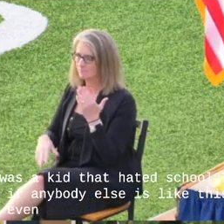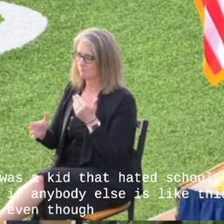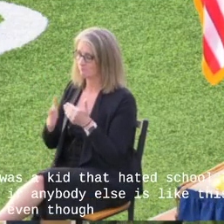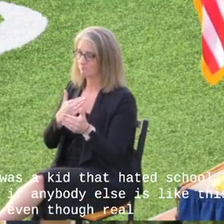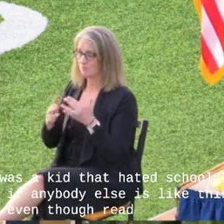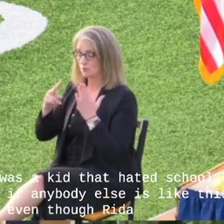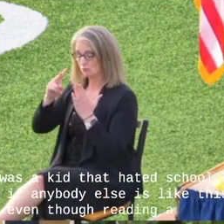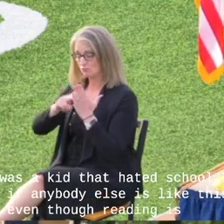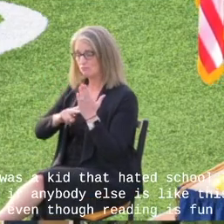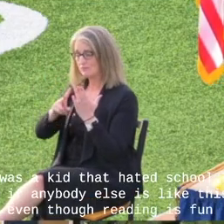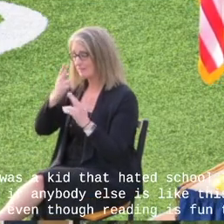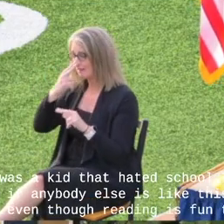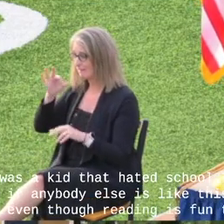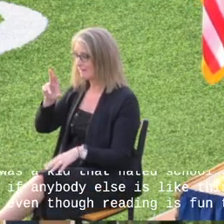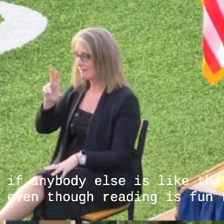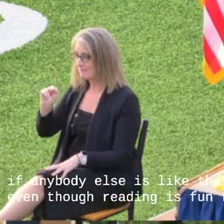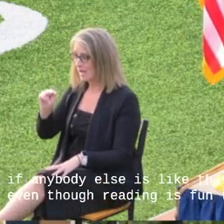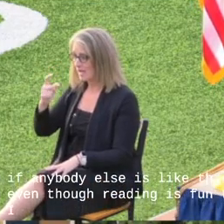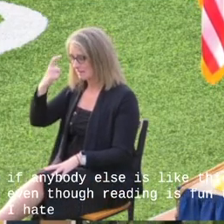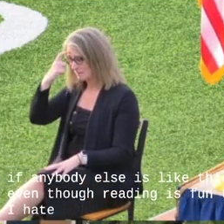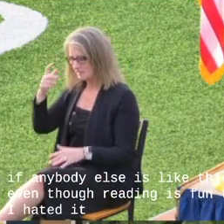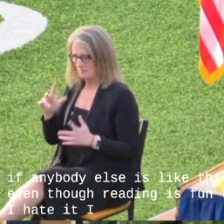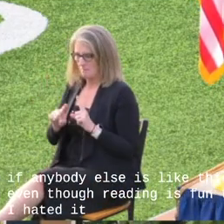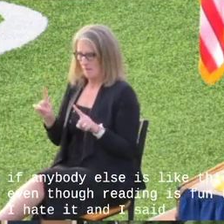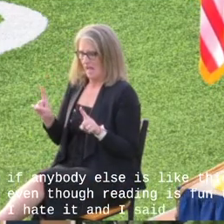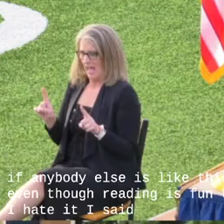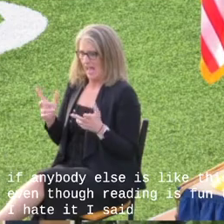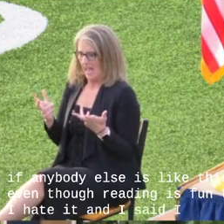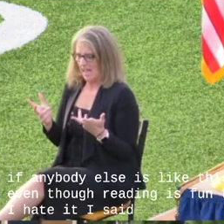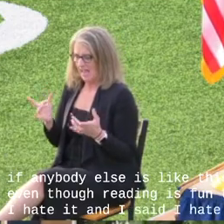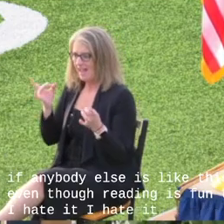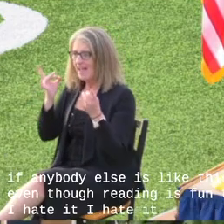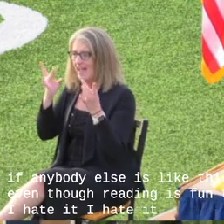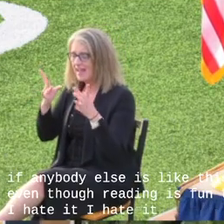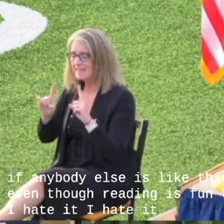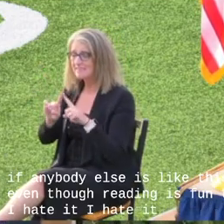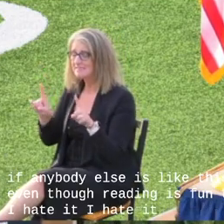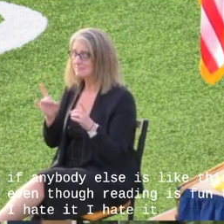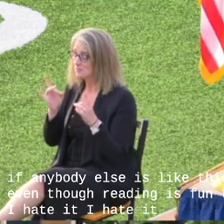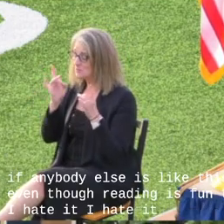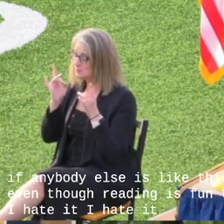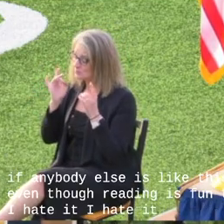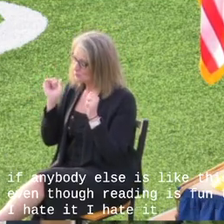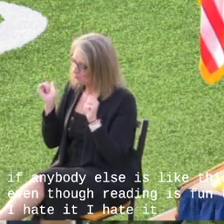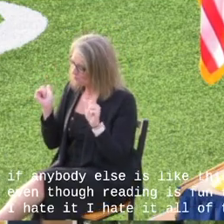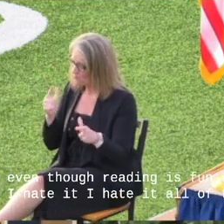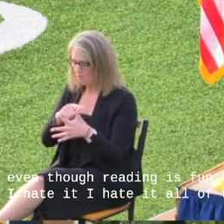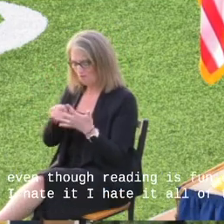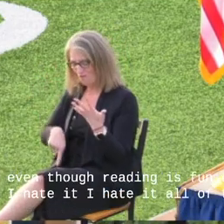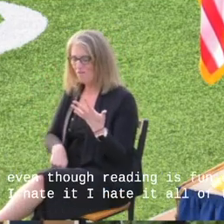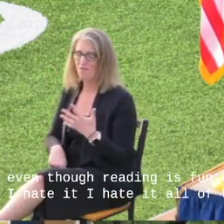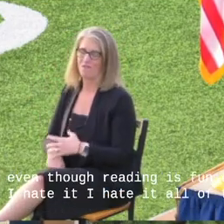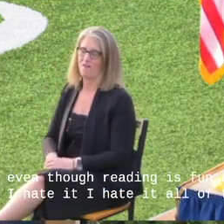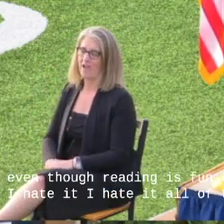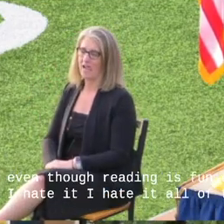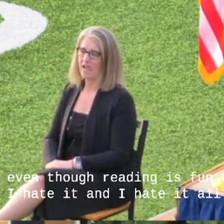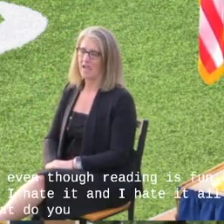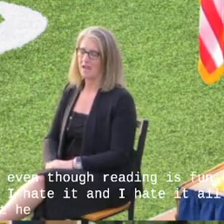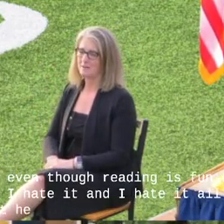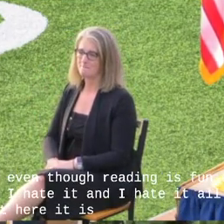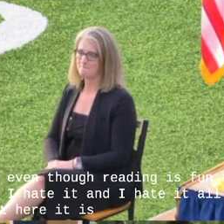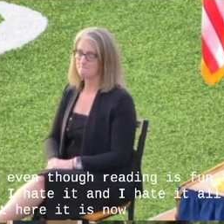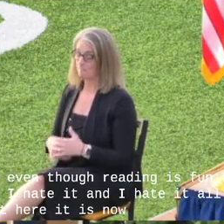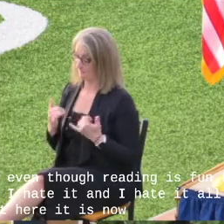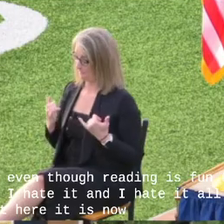though reading is fun to your mental. But I hated it. I said, I hated, man, school, all of those things. But here it